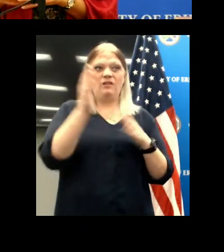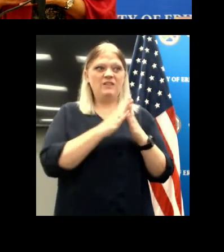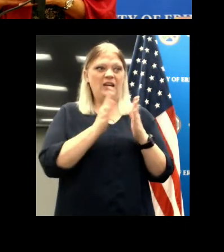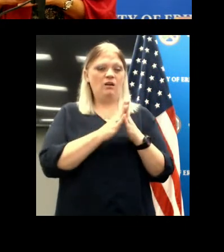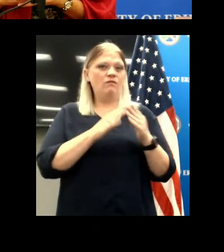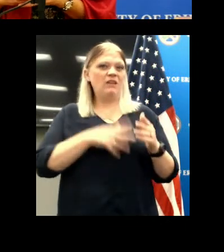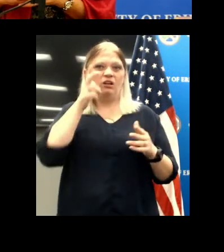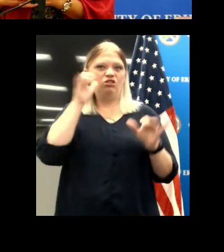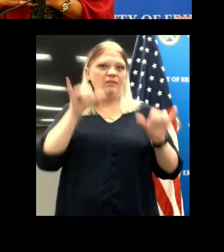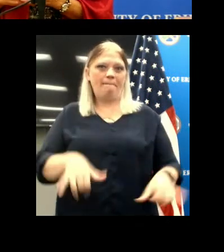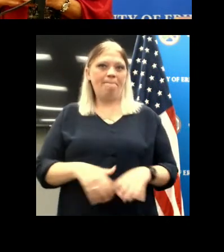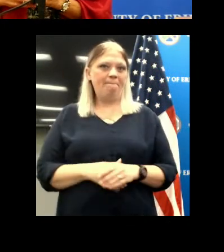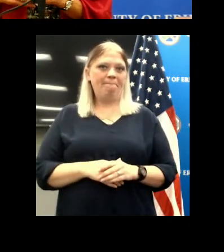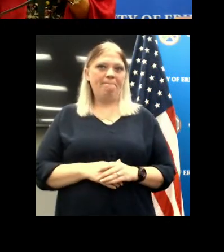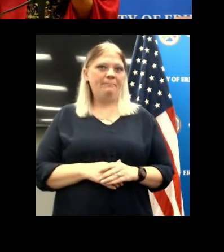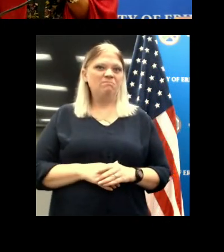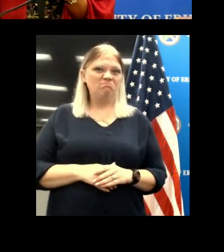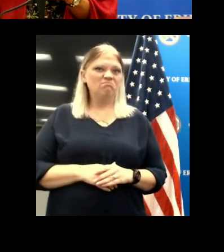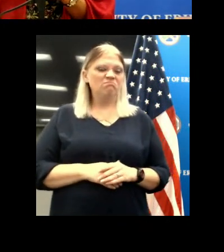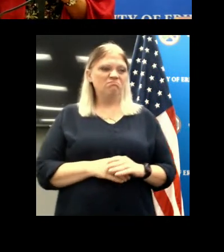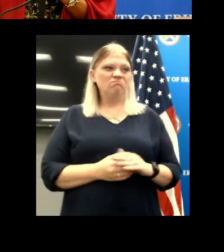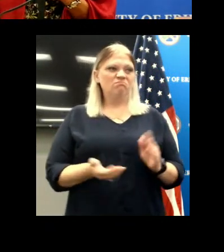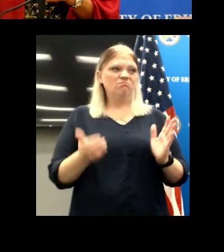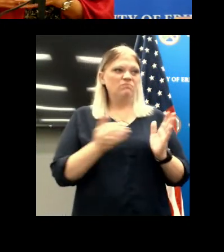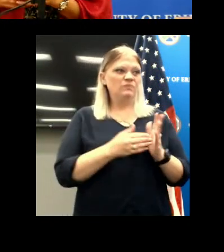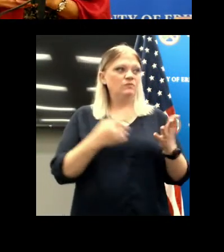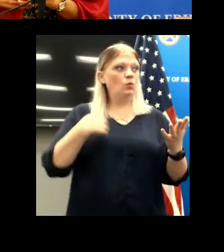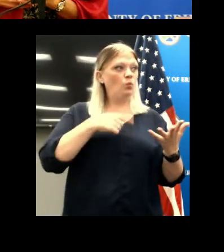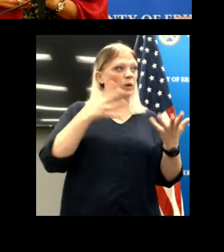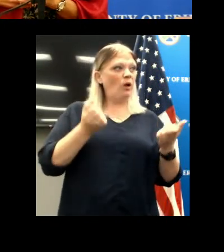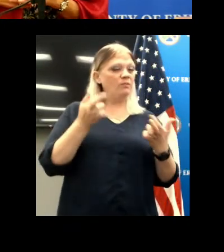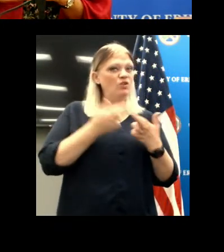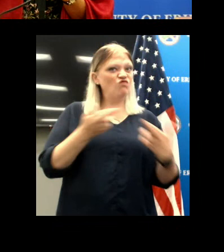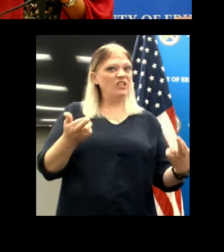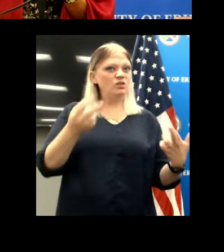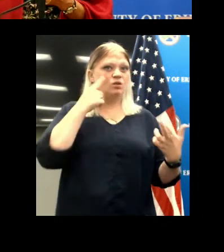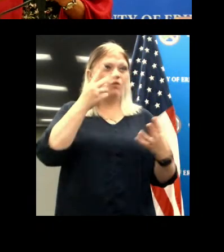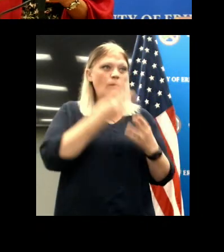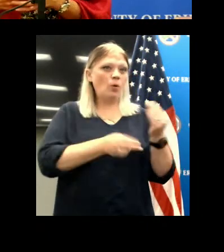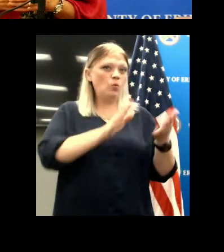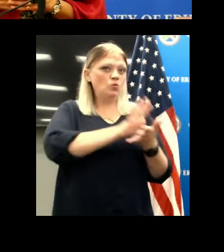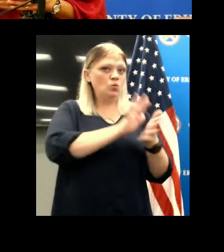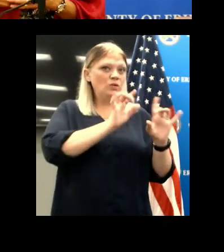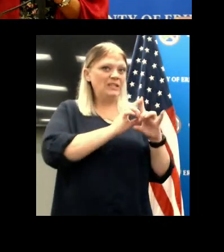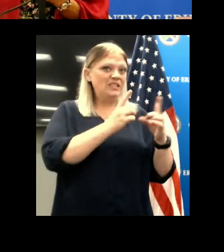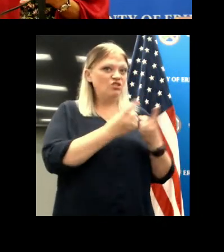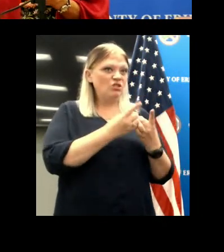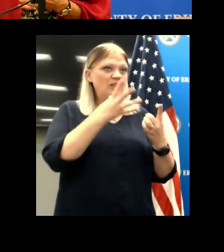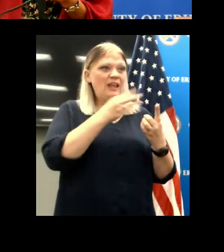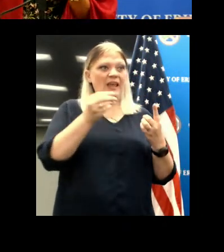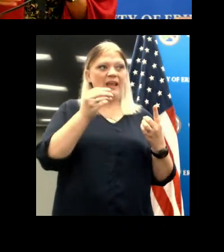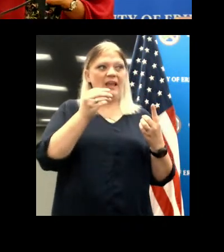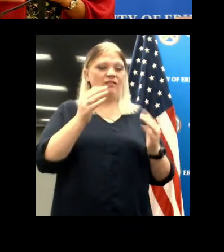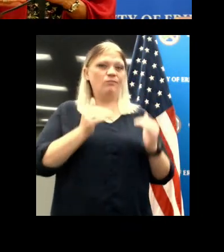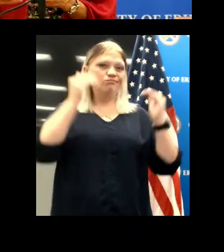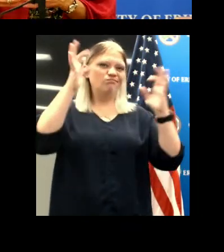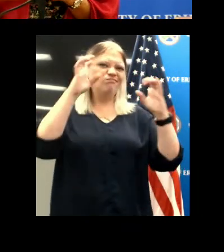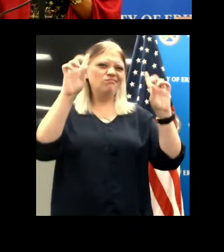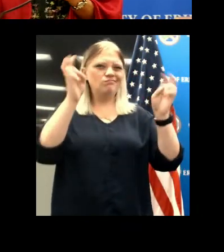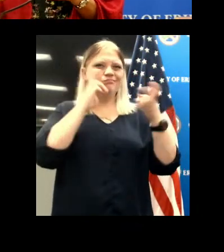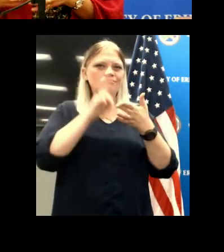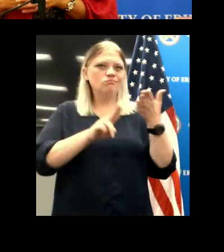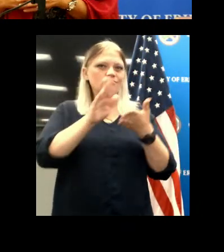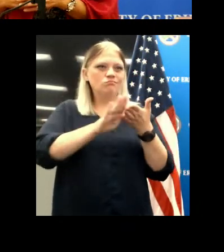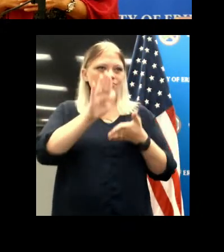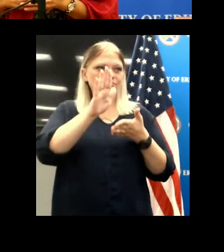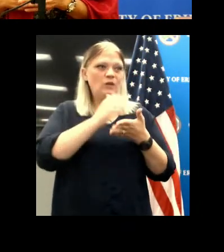hearing the same thing. So again, we want to be a resources for both our school districts and our higher ed, and we are working with them,